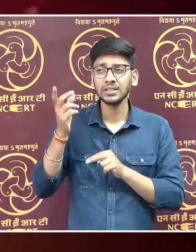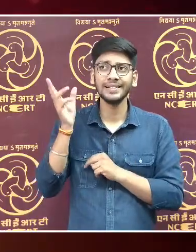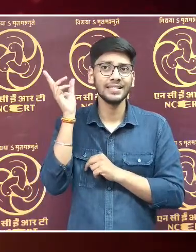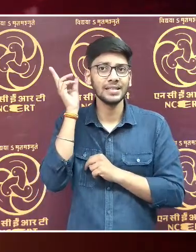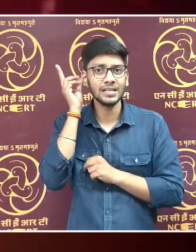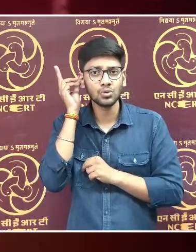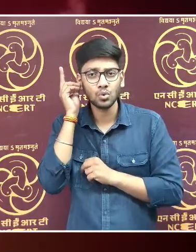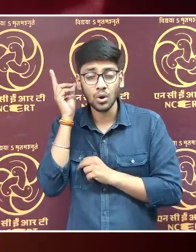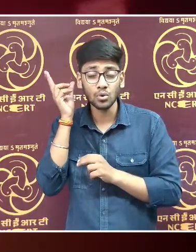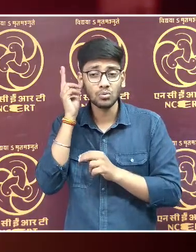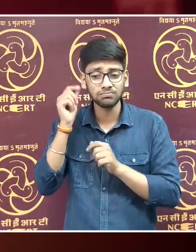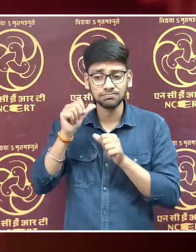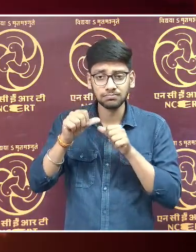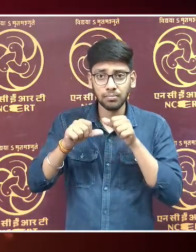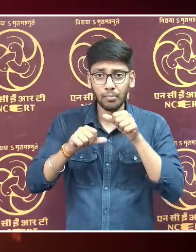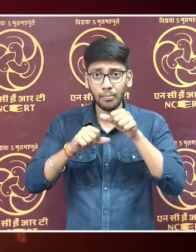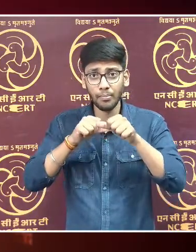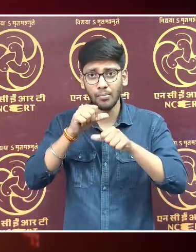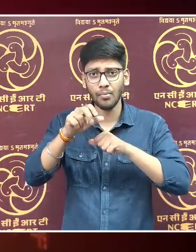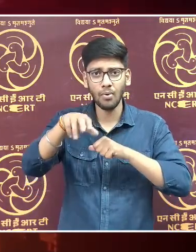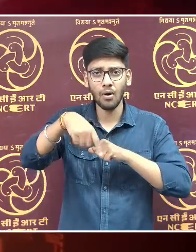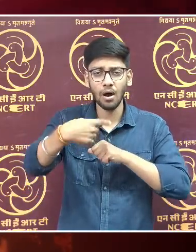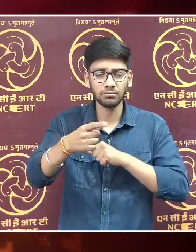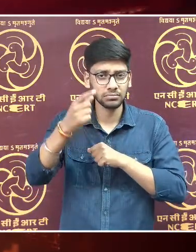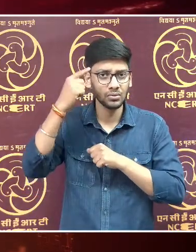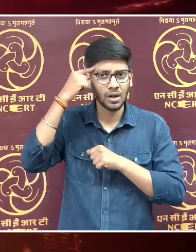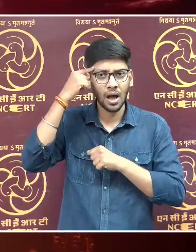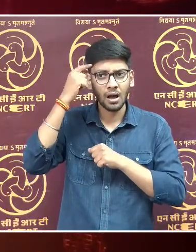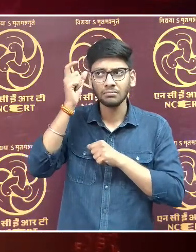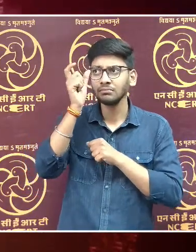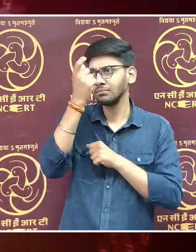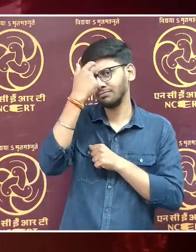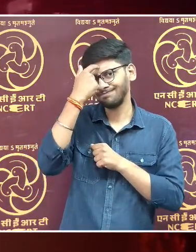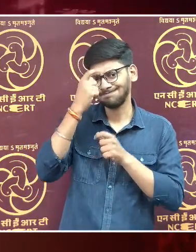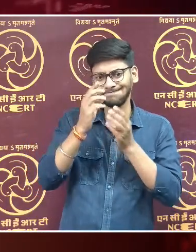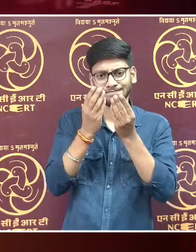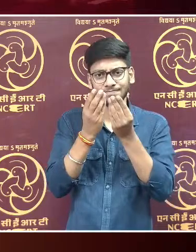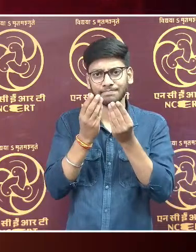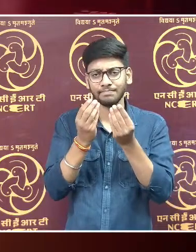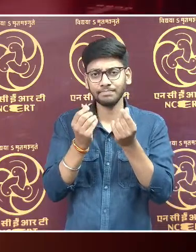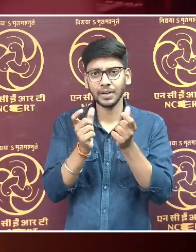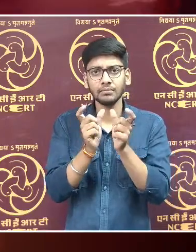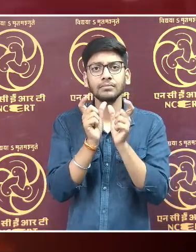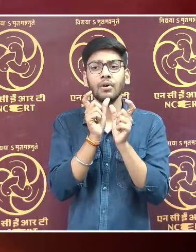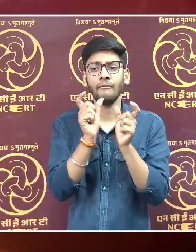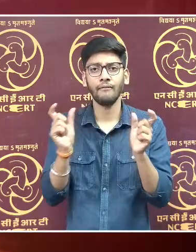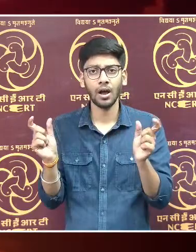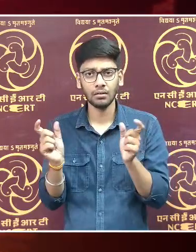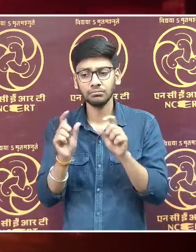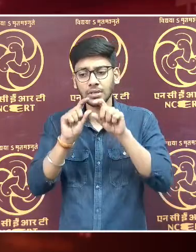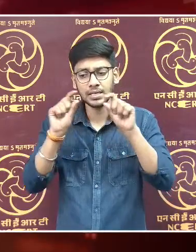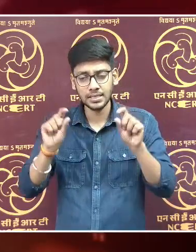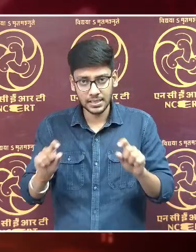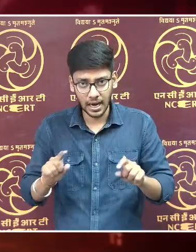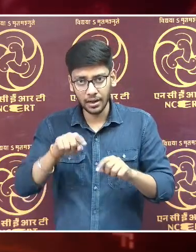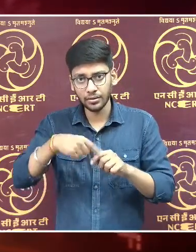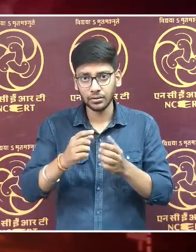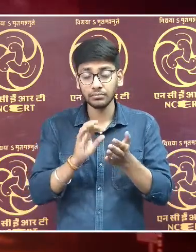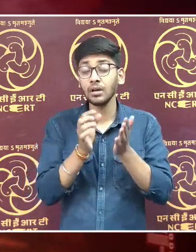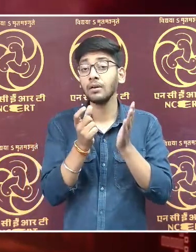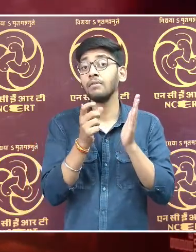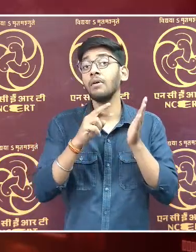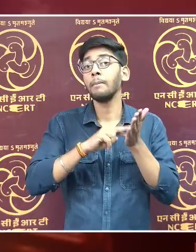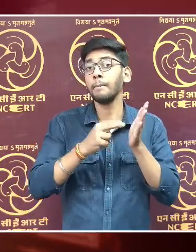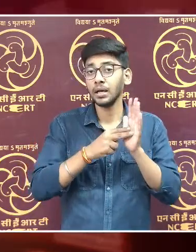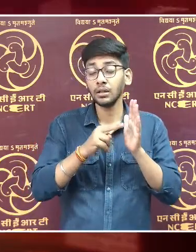child is hearing through the hearing devices. Right. Okay, so this is very important. Right. Provide just fitting will not be enough. They